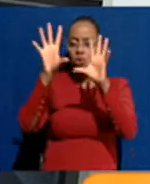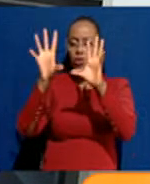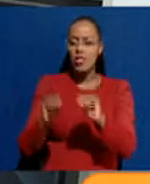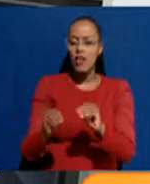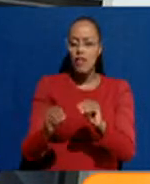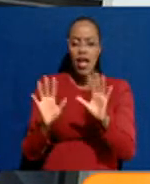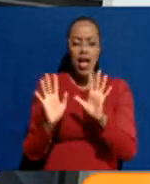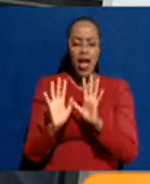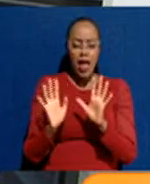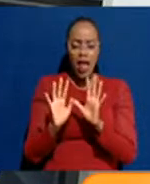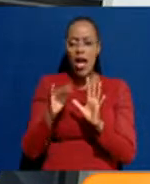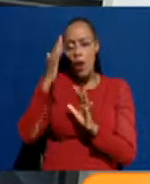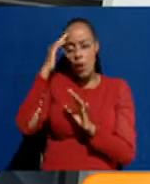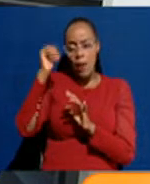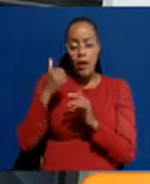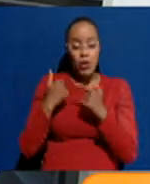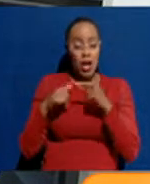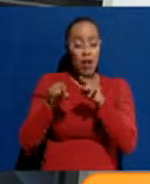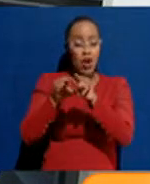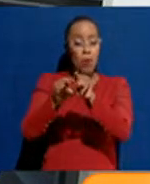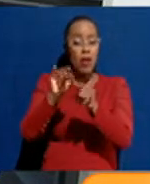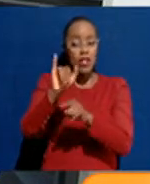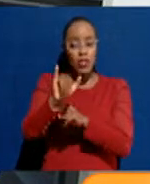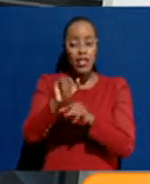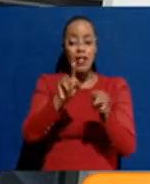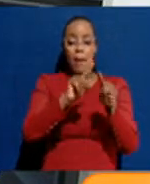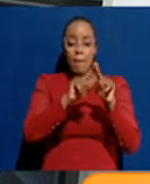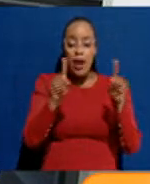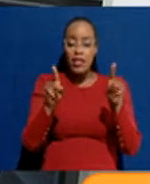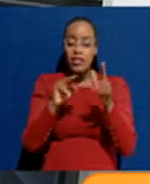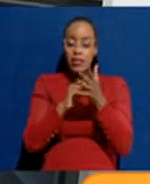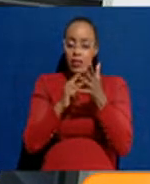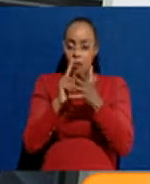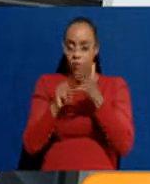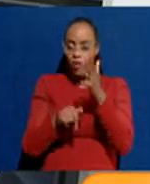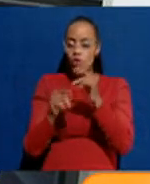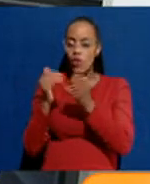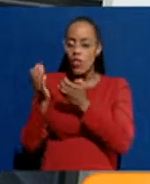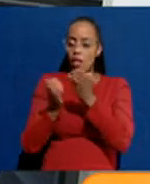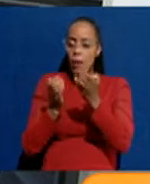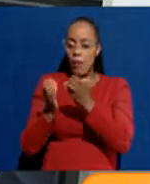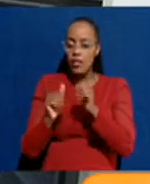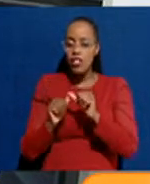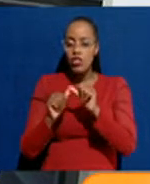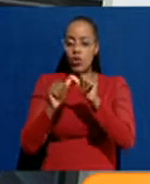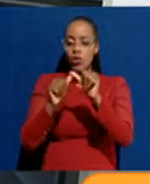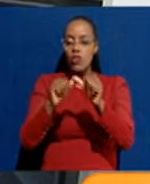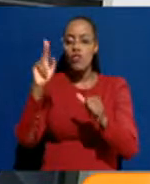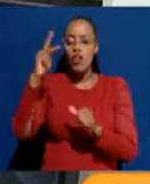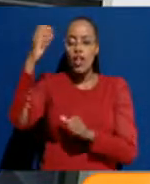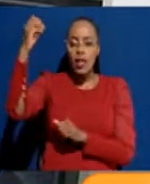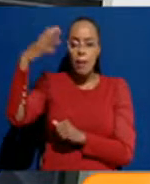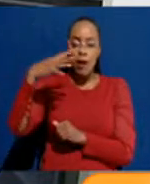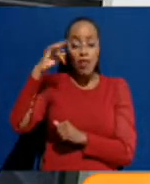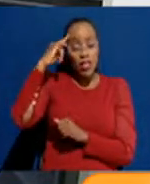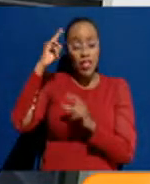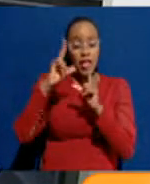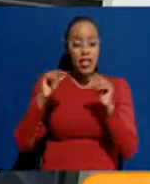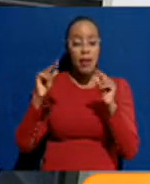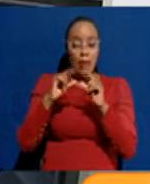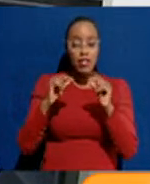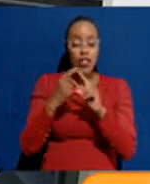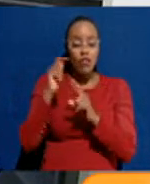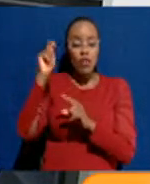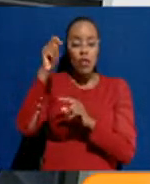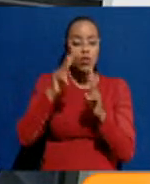whole estate. I don't know whether there's any compliance to that, but also what it means, especially for business continuity of Kenya Power. No, I think the message from the president